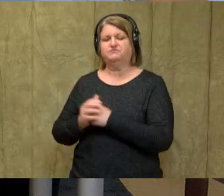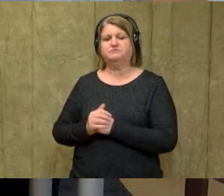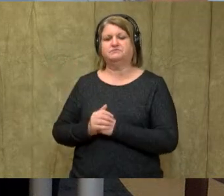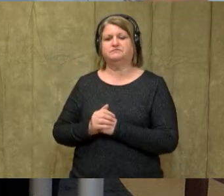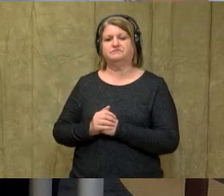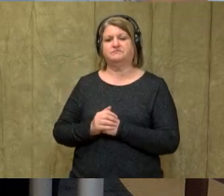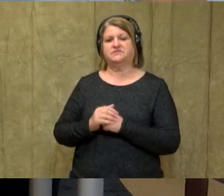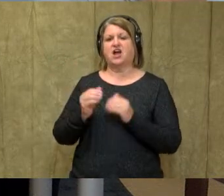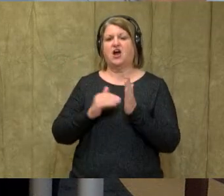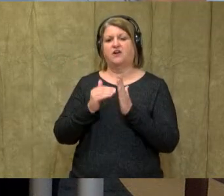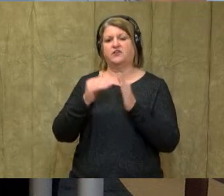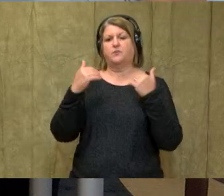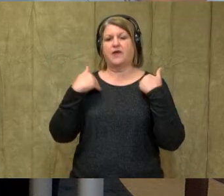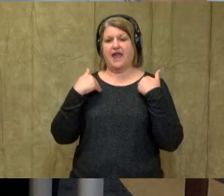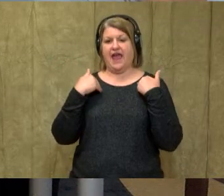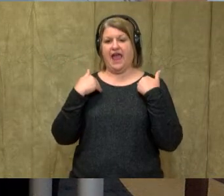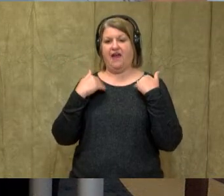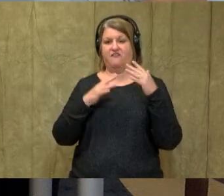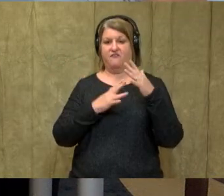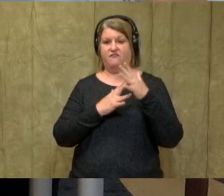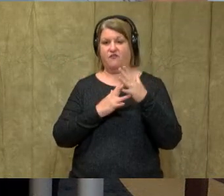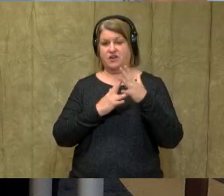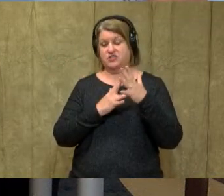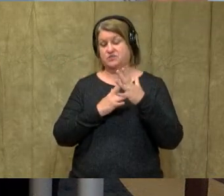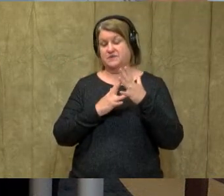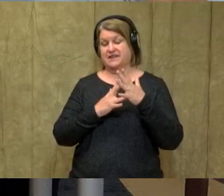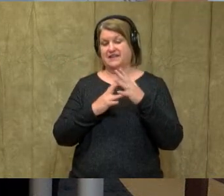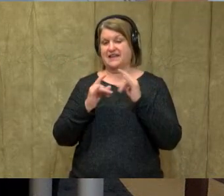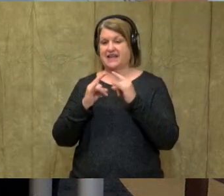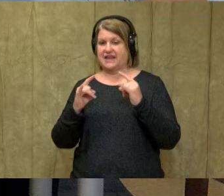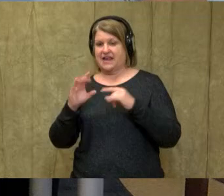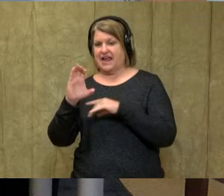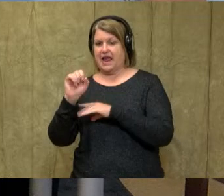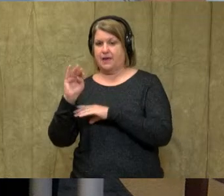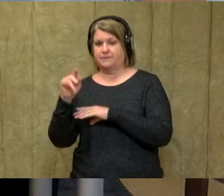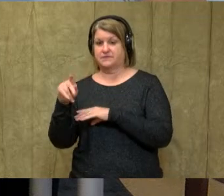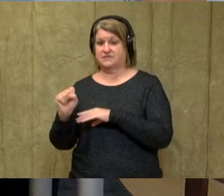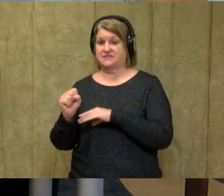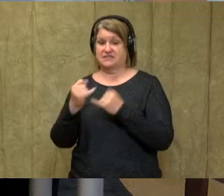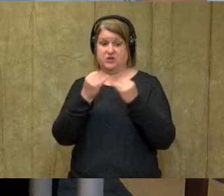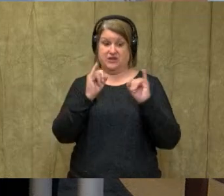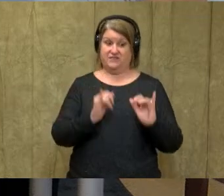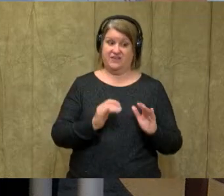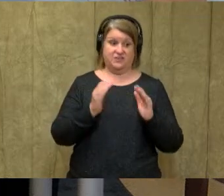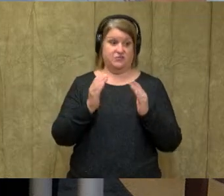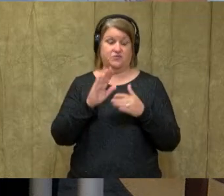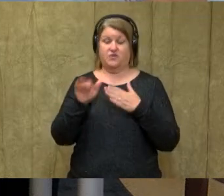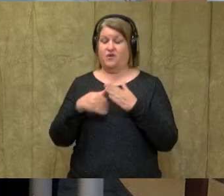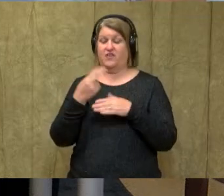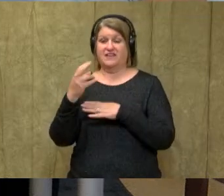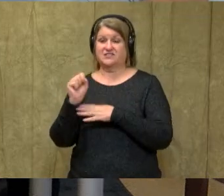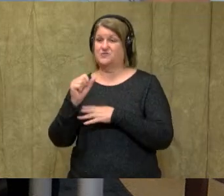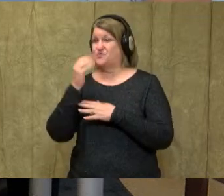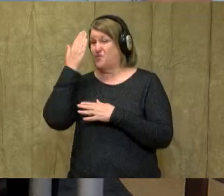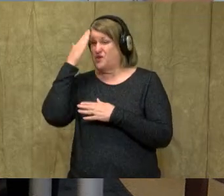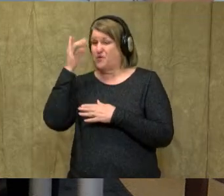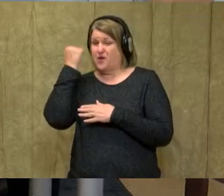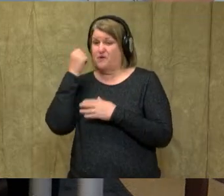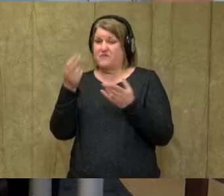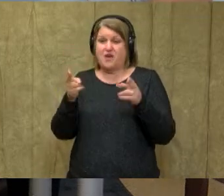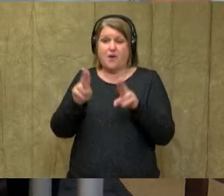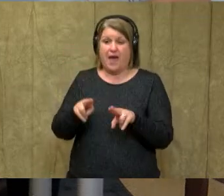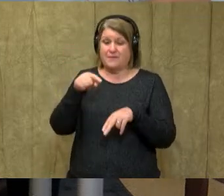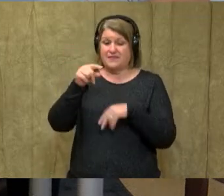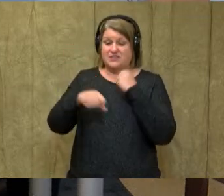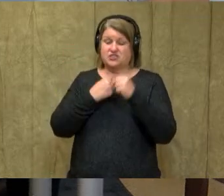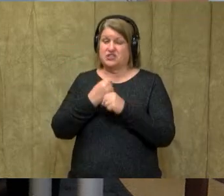freshman camps, and those are individual to every high school. We don't know if those will happen this summer. Exactly. We're hoping they will,